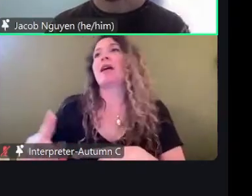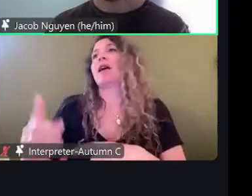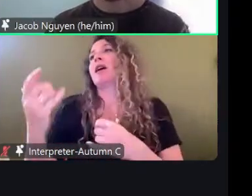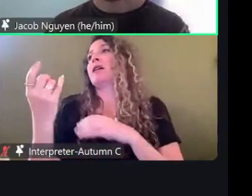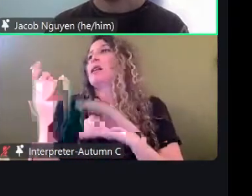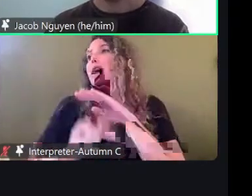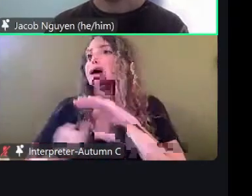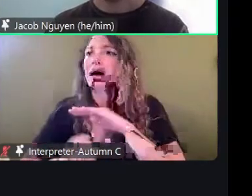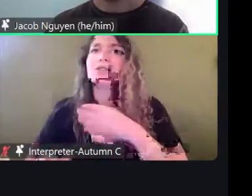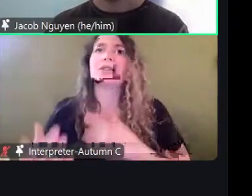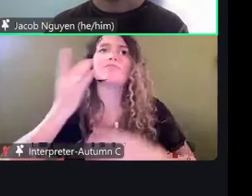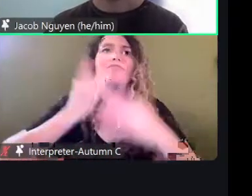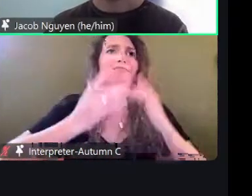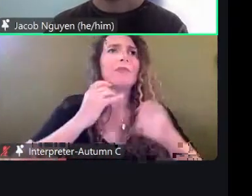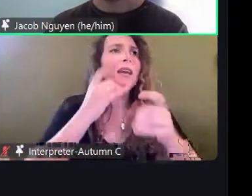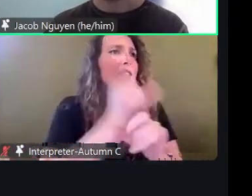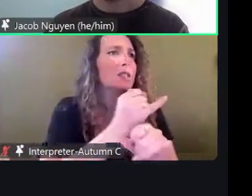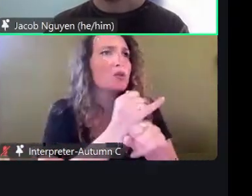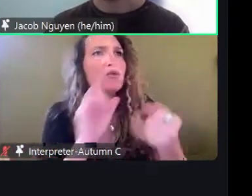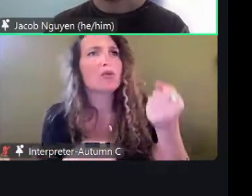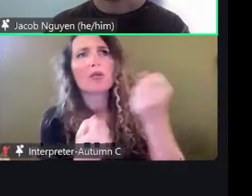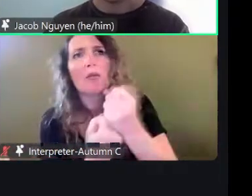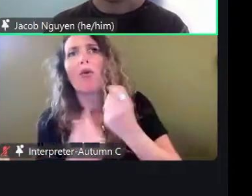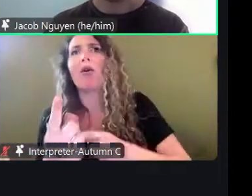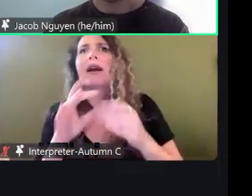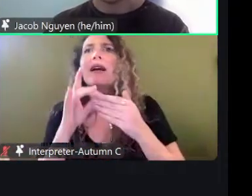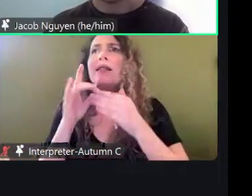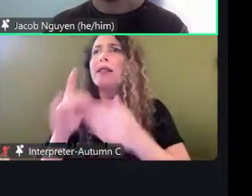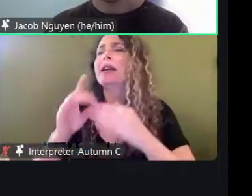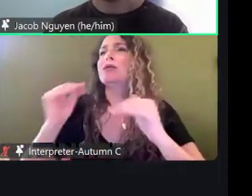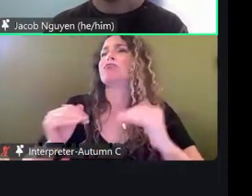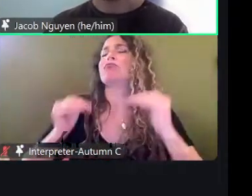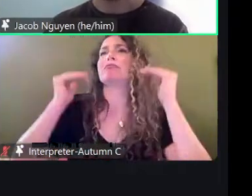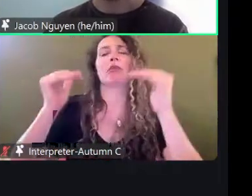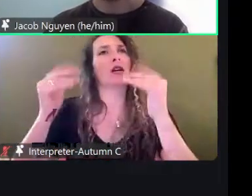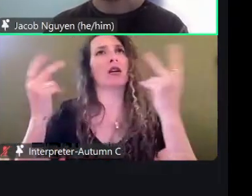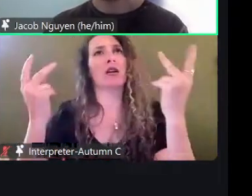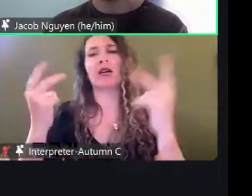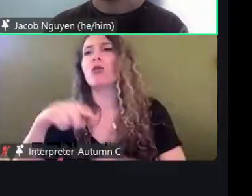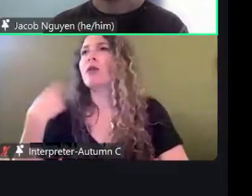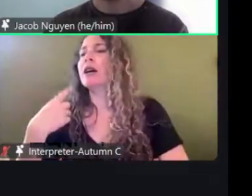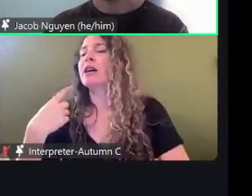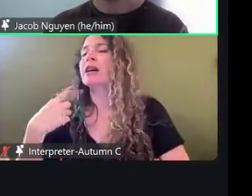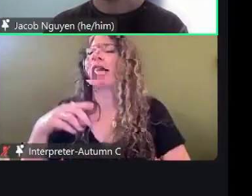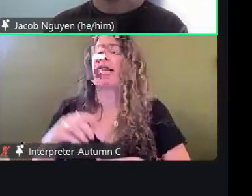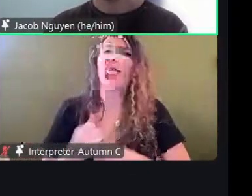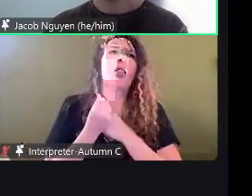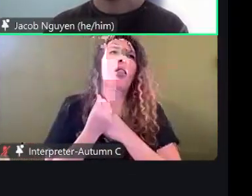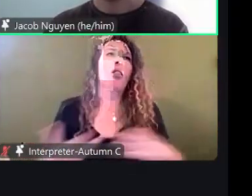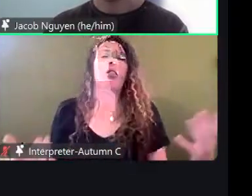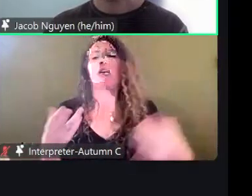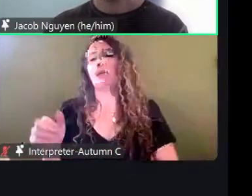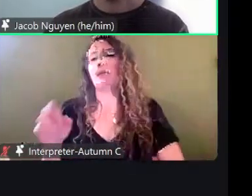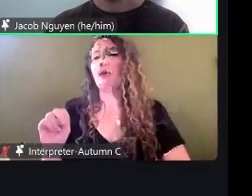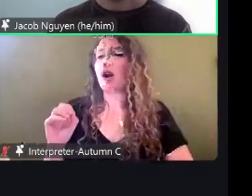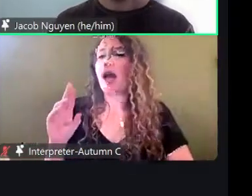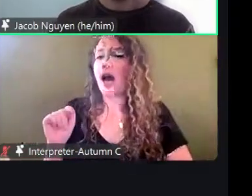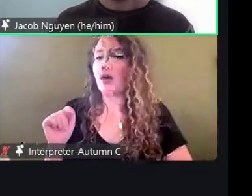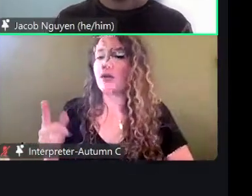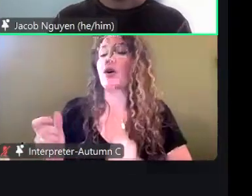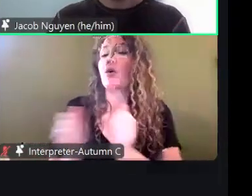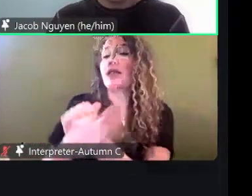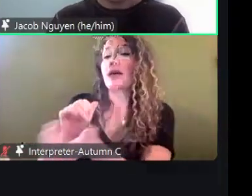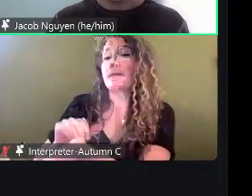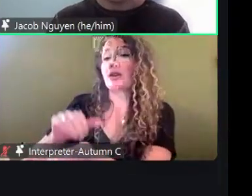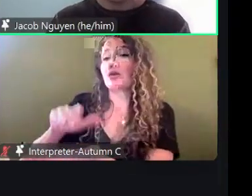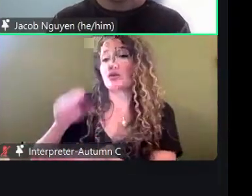lack of institutional support, which further leads to increased risk of burnout within medical students with disabilities.